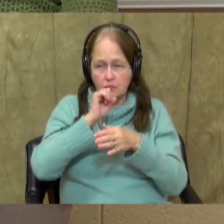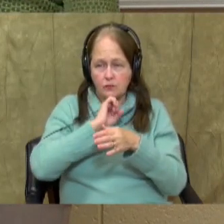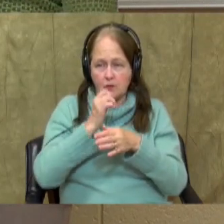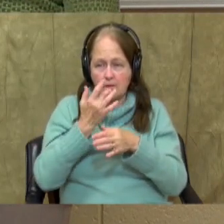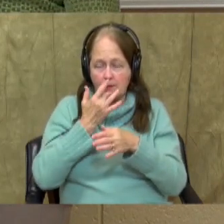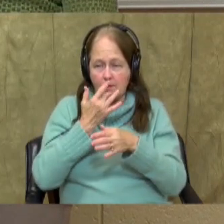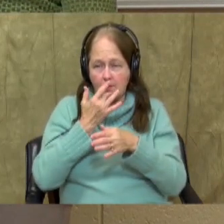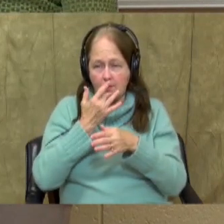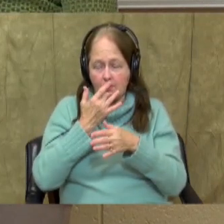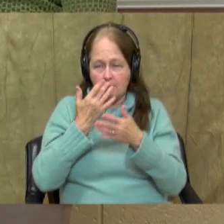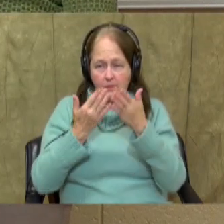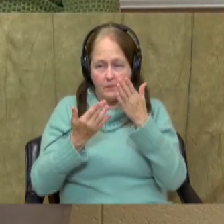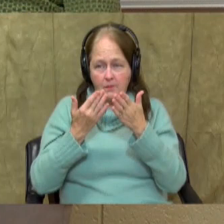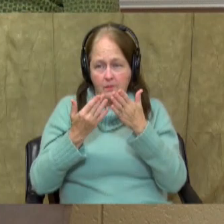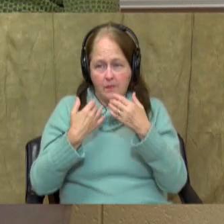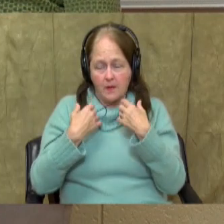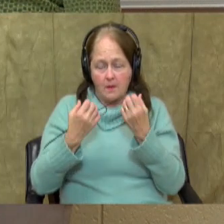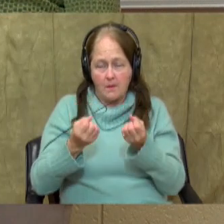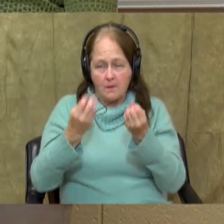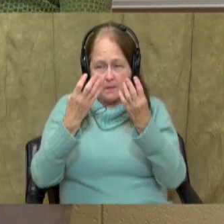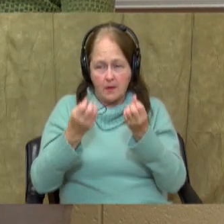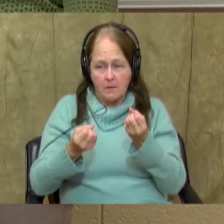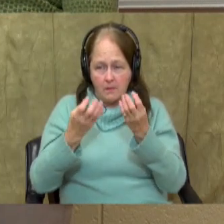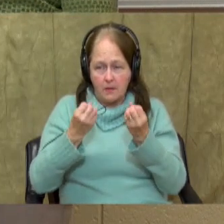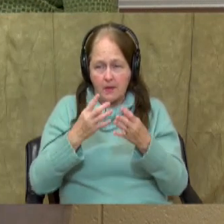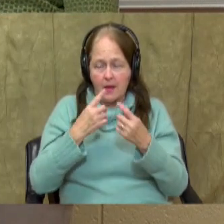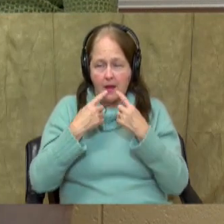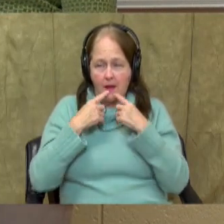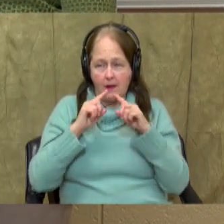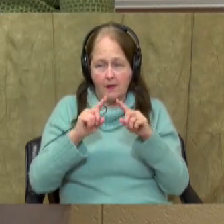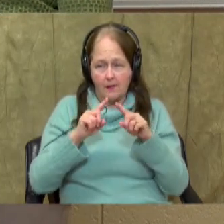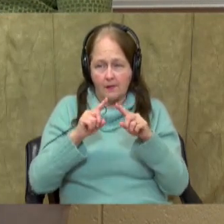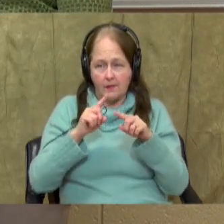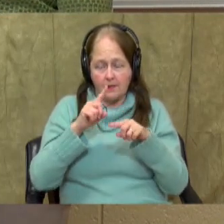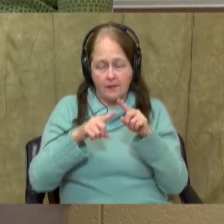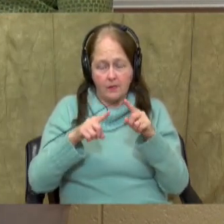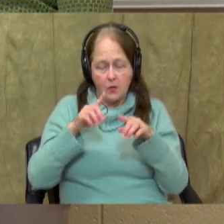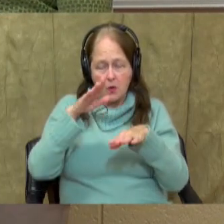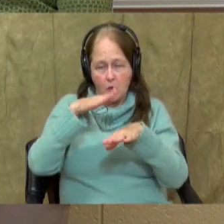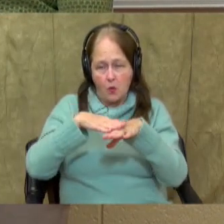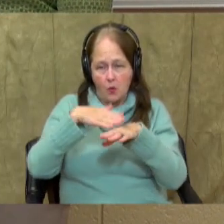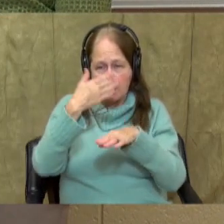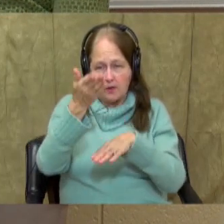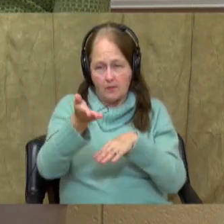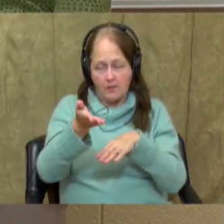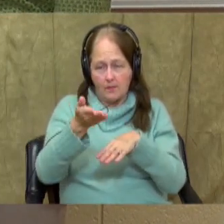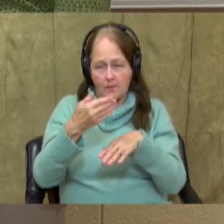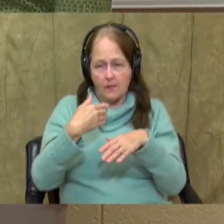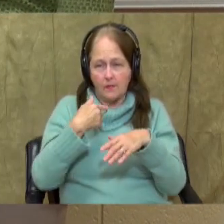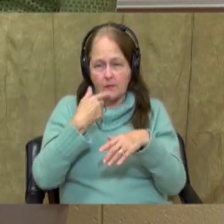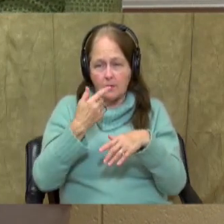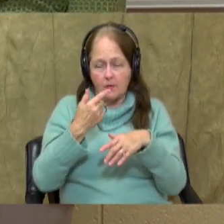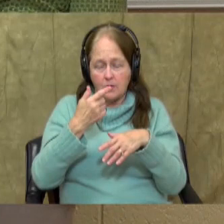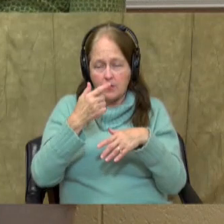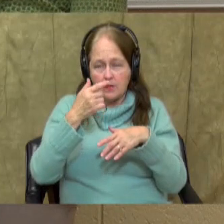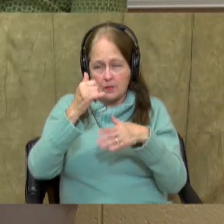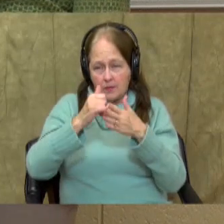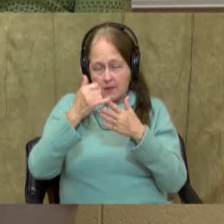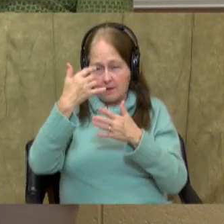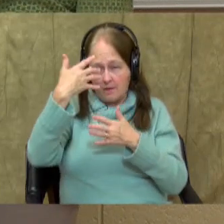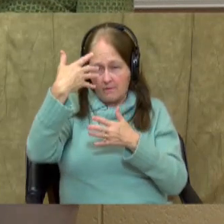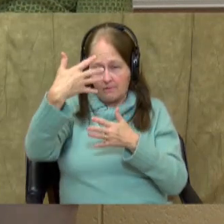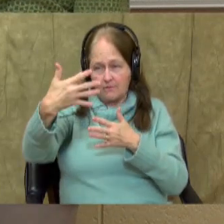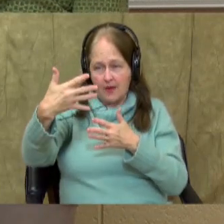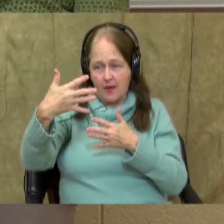cream? I would have had so many answers that I wouldn't have even been able to put them all up here. So I told them, out of these